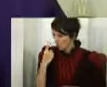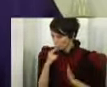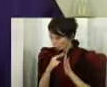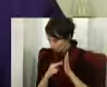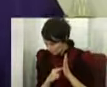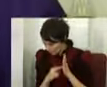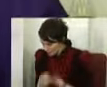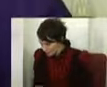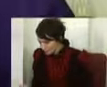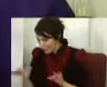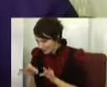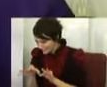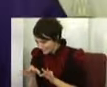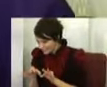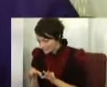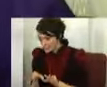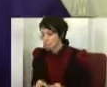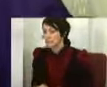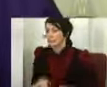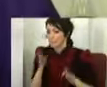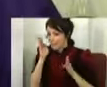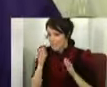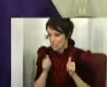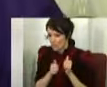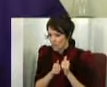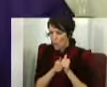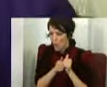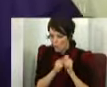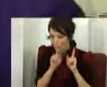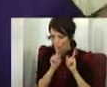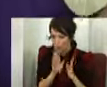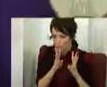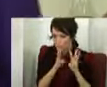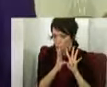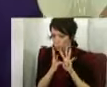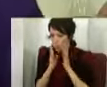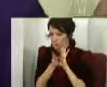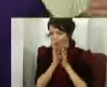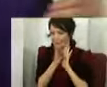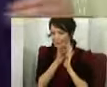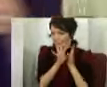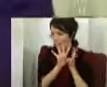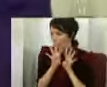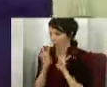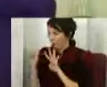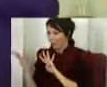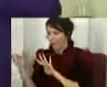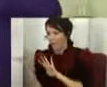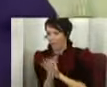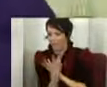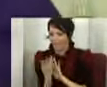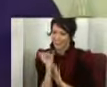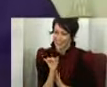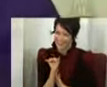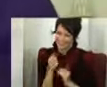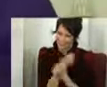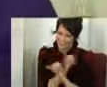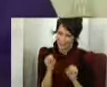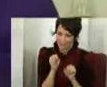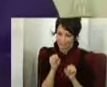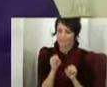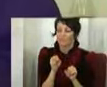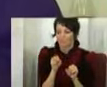rule, and that is that you follow the directions of the ushers who will get us to the table and back in safety this